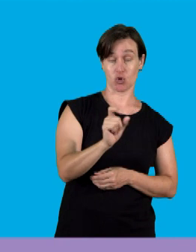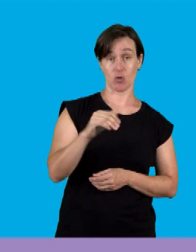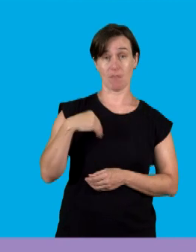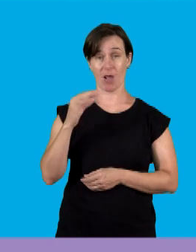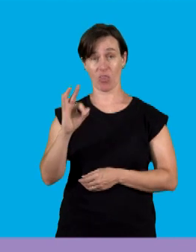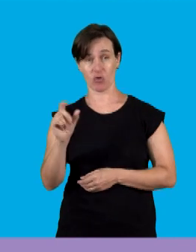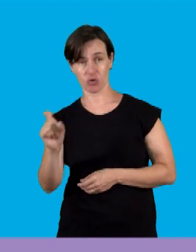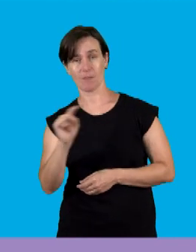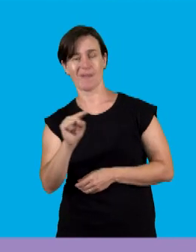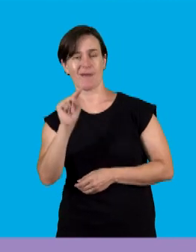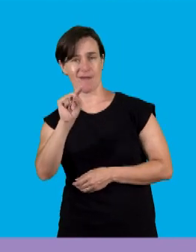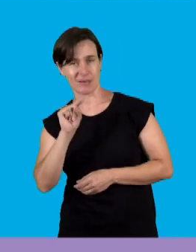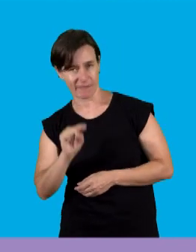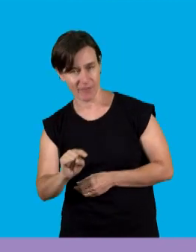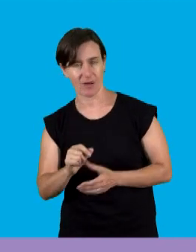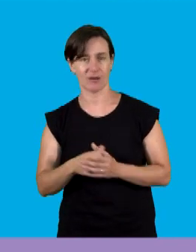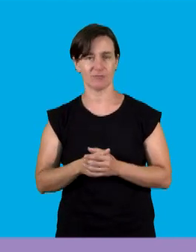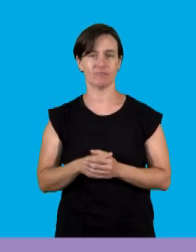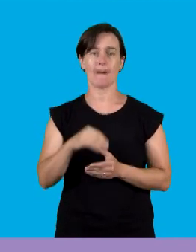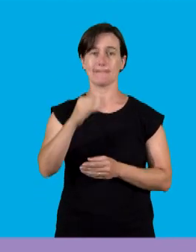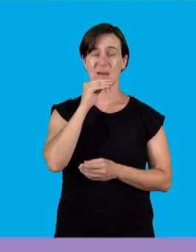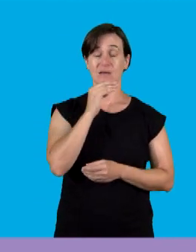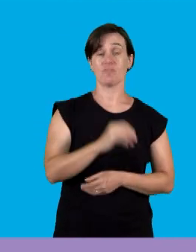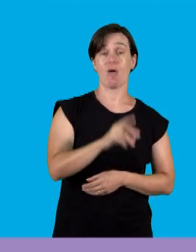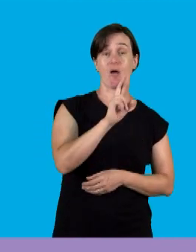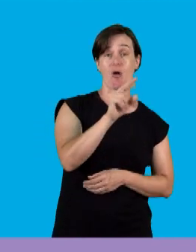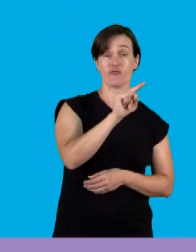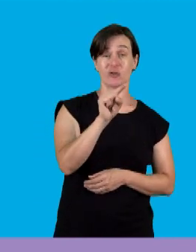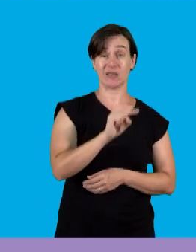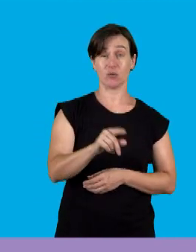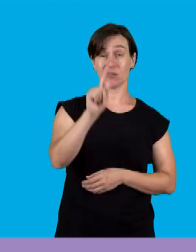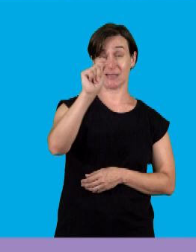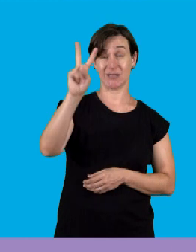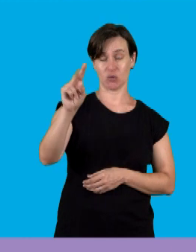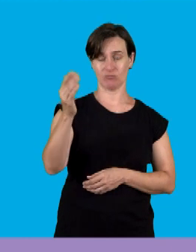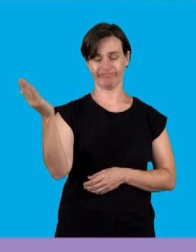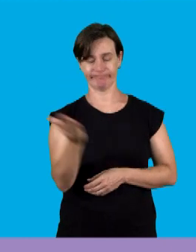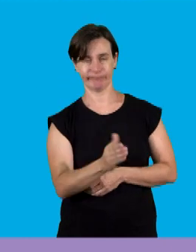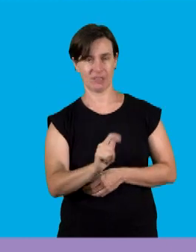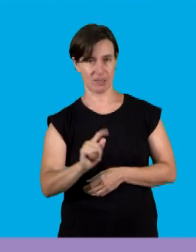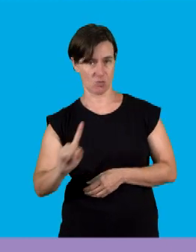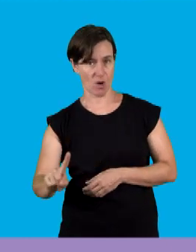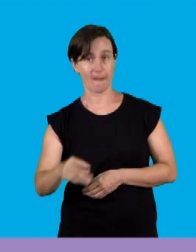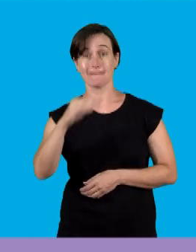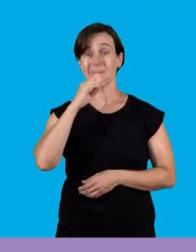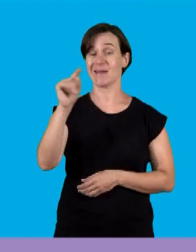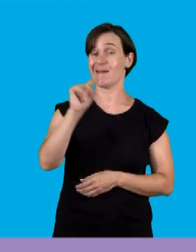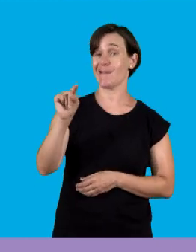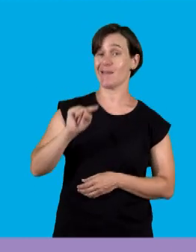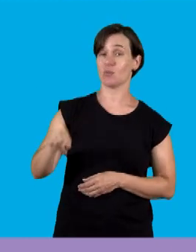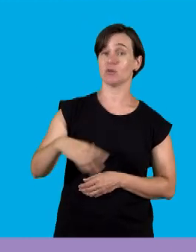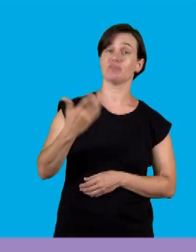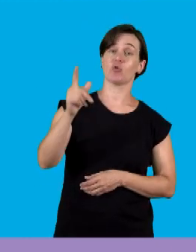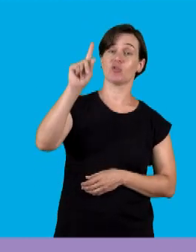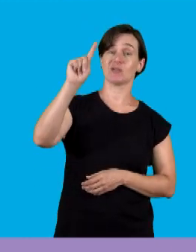term and the third term by the second term. That is, R is equals to T2 divided by T1, which is equals